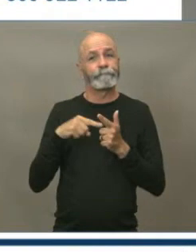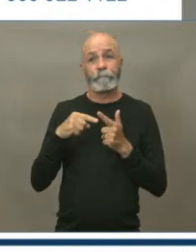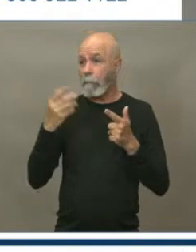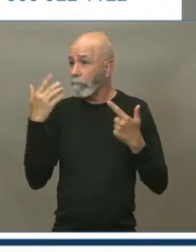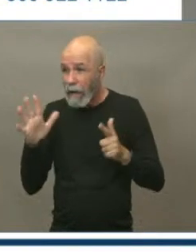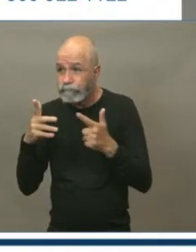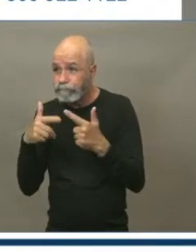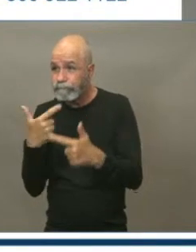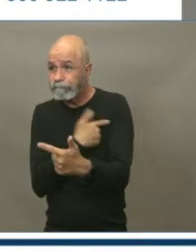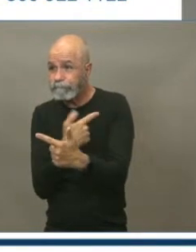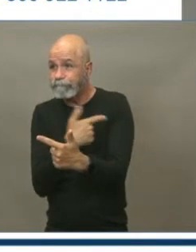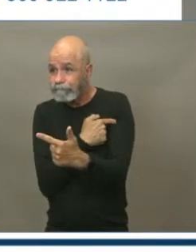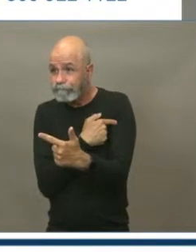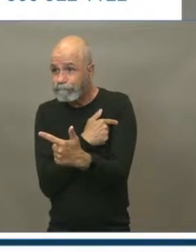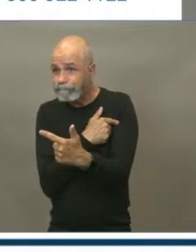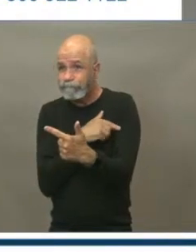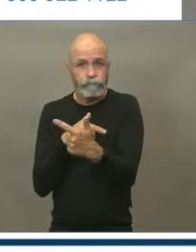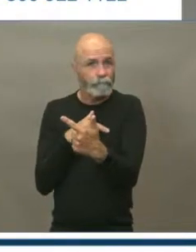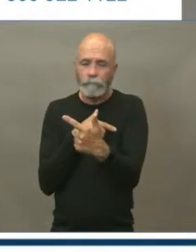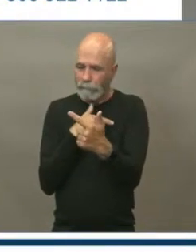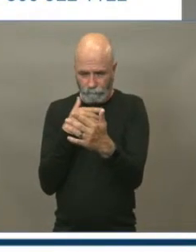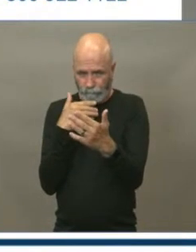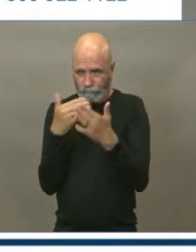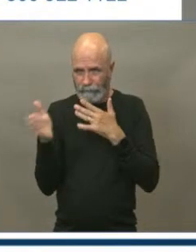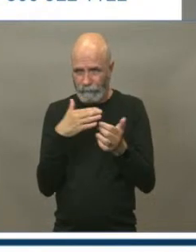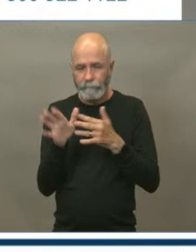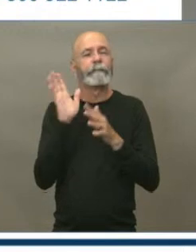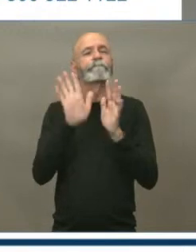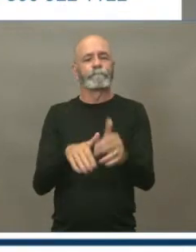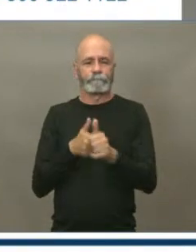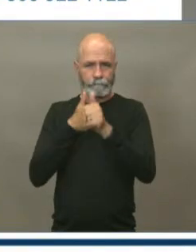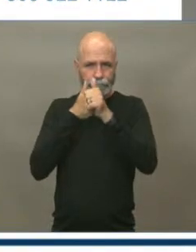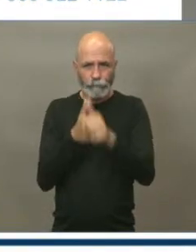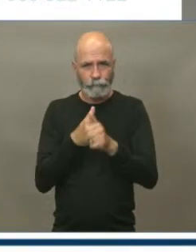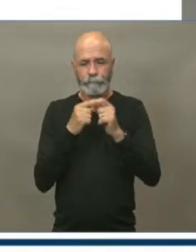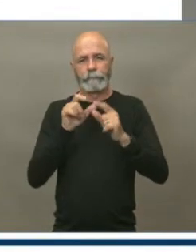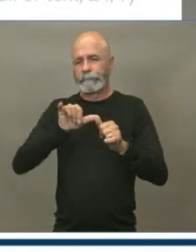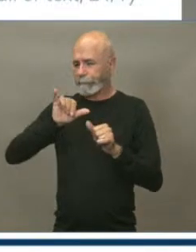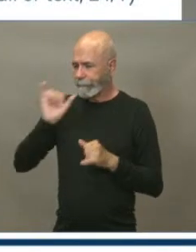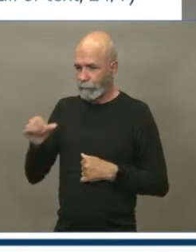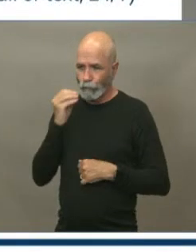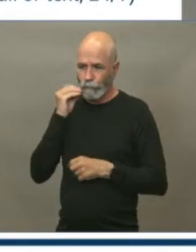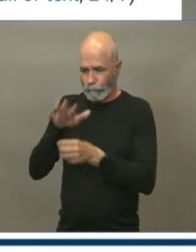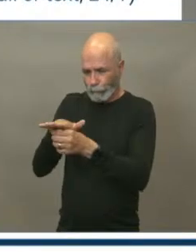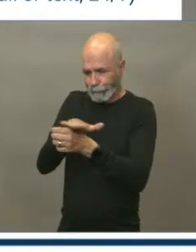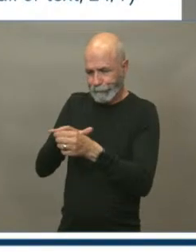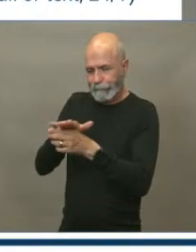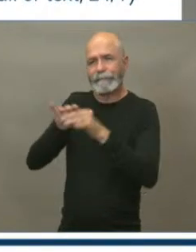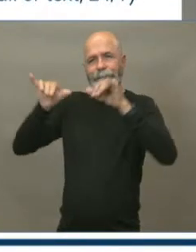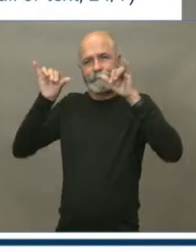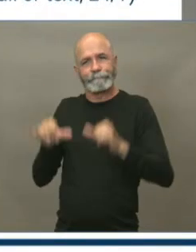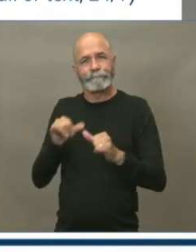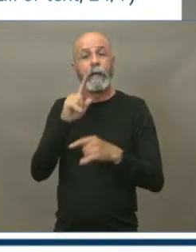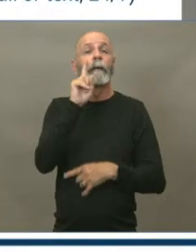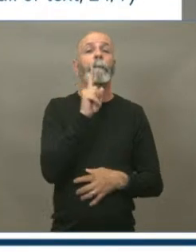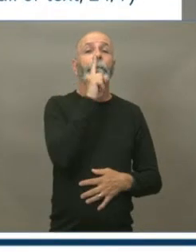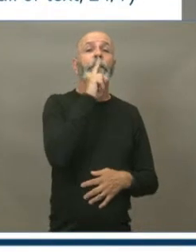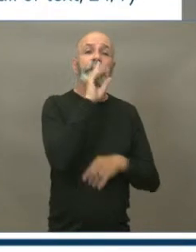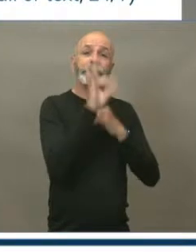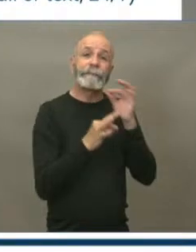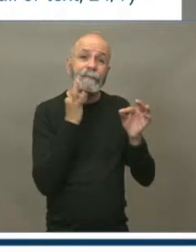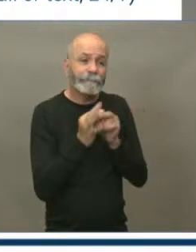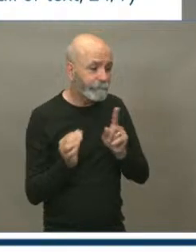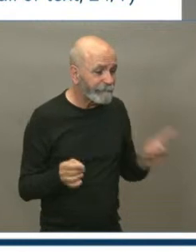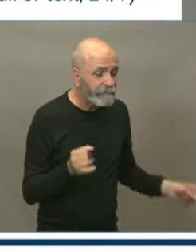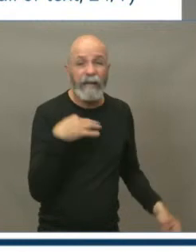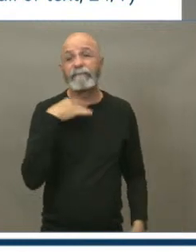vigilant. Practice the public health protocols, stay close to home, get tested, stay home if you're sick, and shop only for